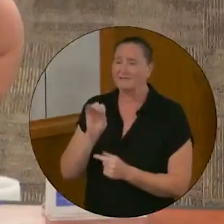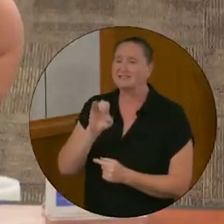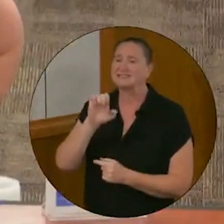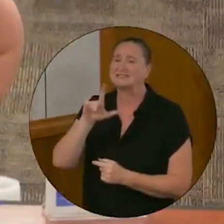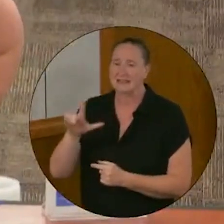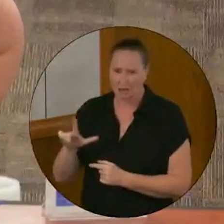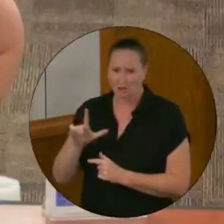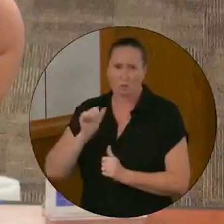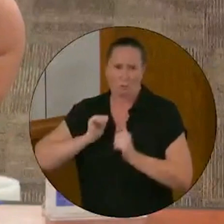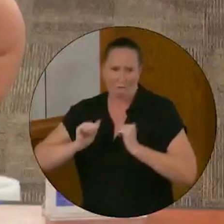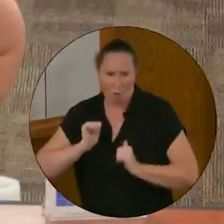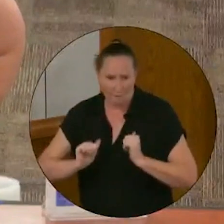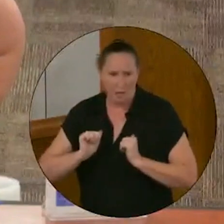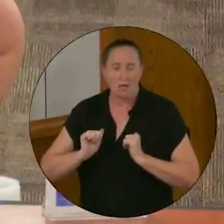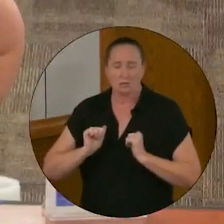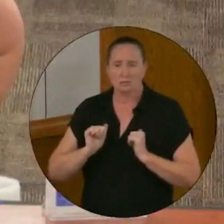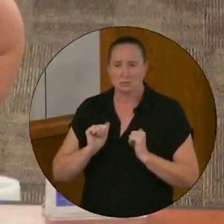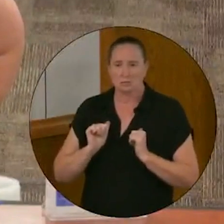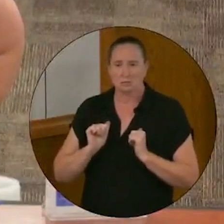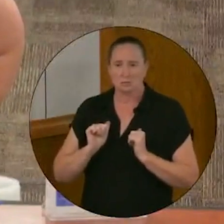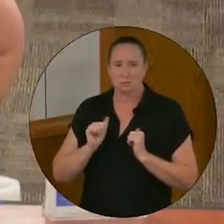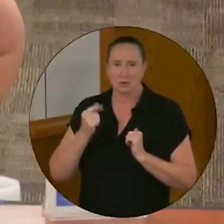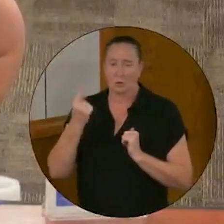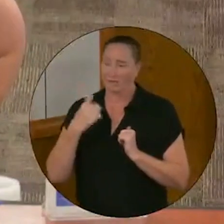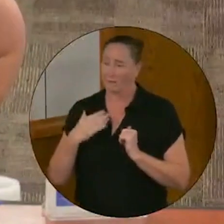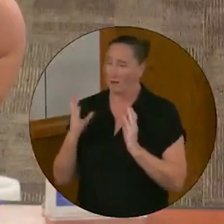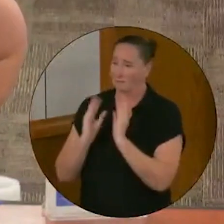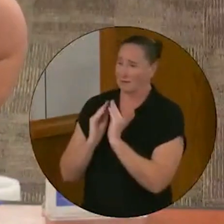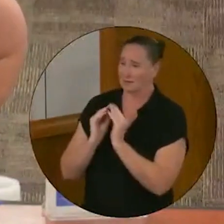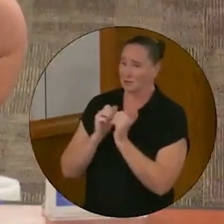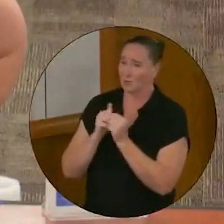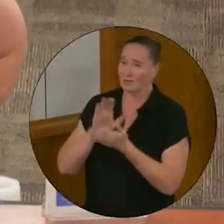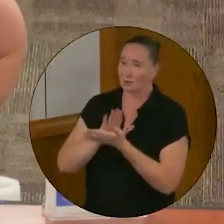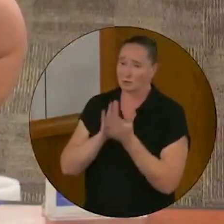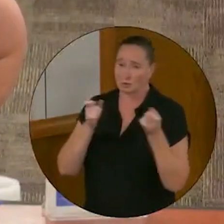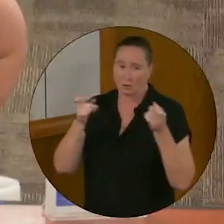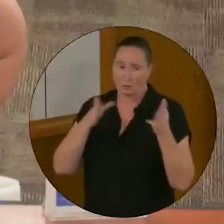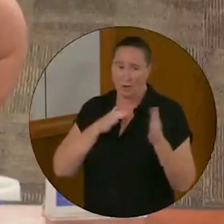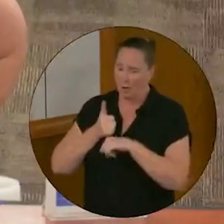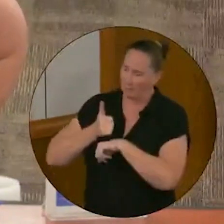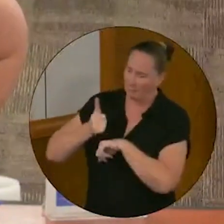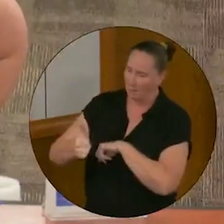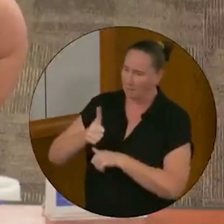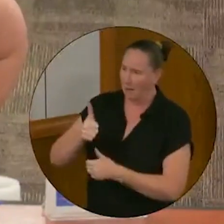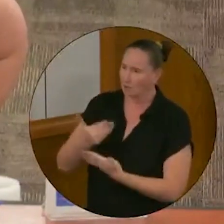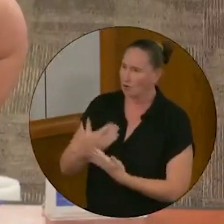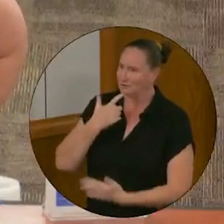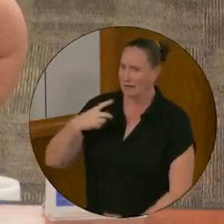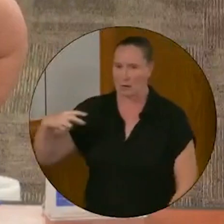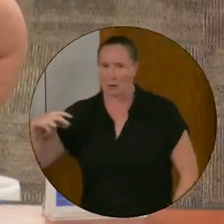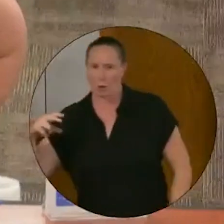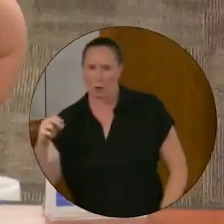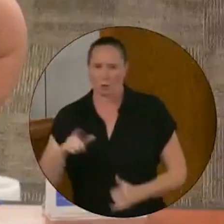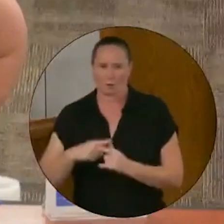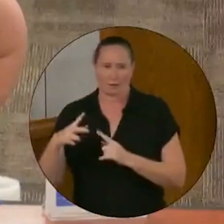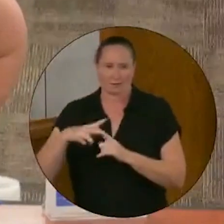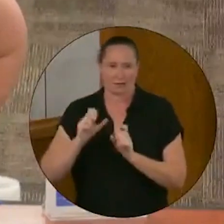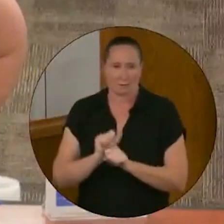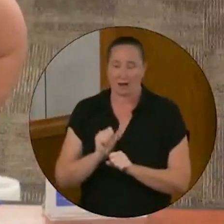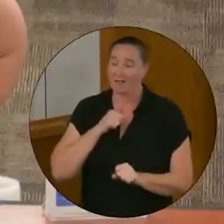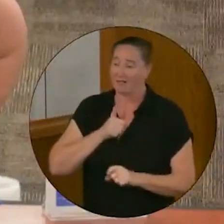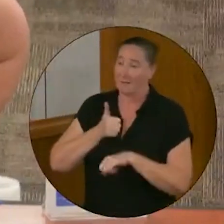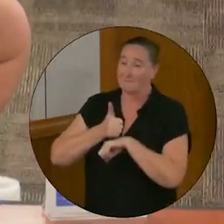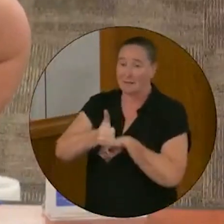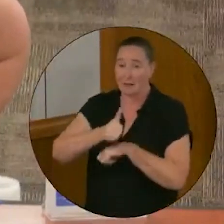in a performance. In one of my meetings with school administration, they blamed my daughter for not saying no to the assignment. They blamed